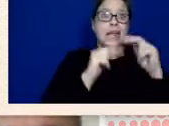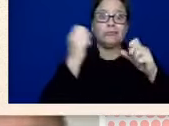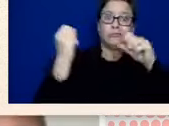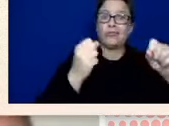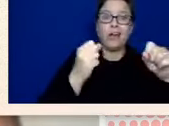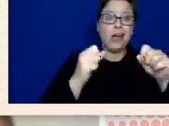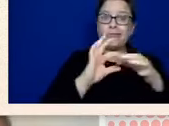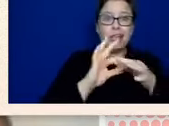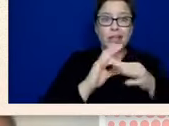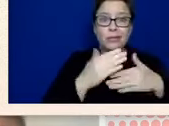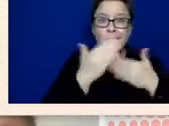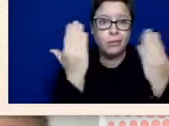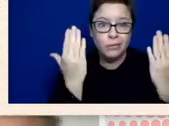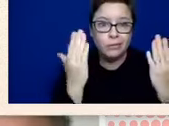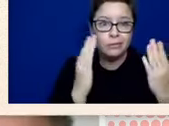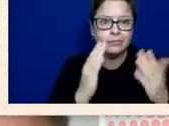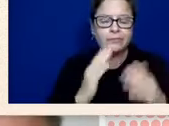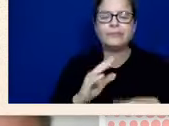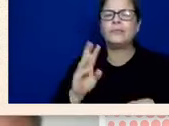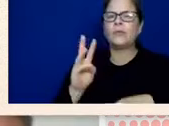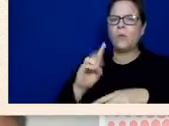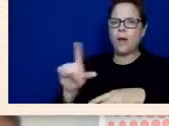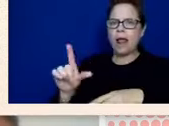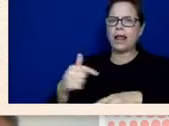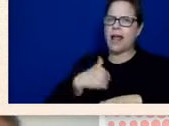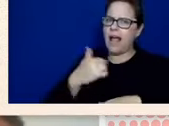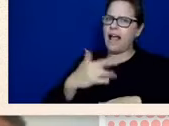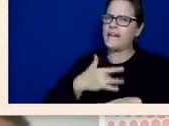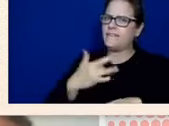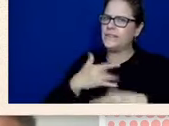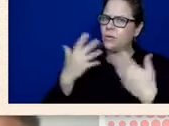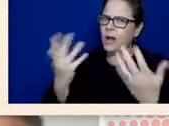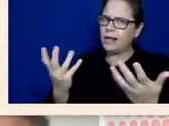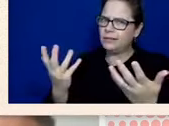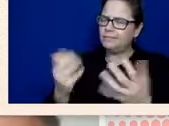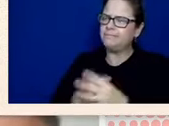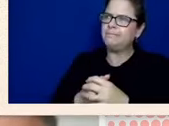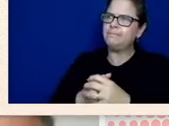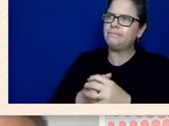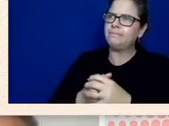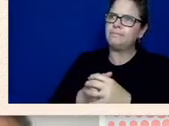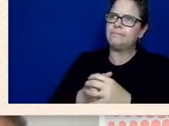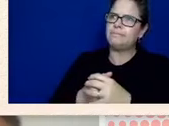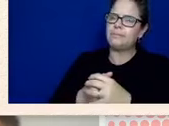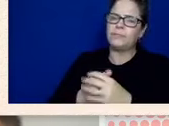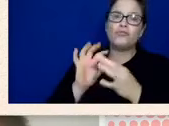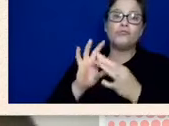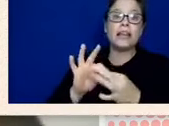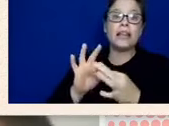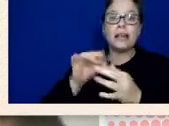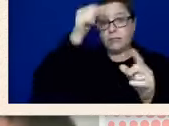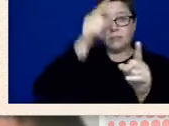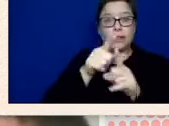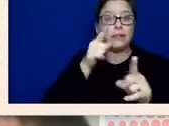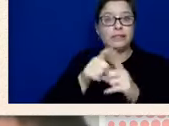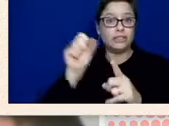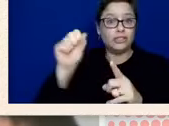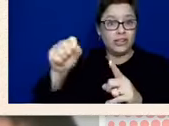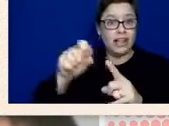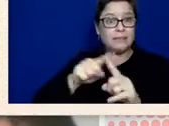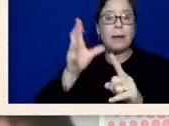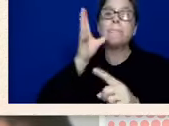like a part of that actually does deal with not only between siblings is